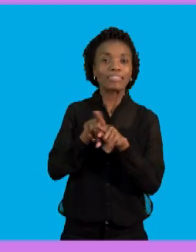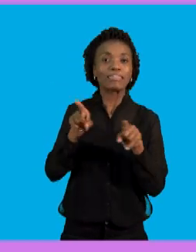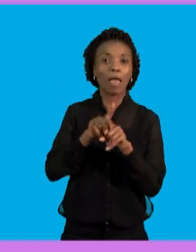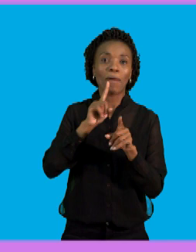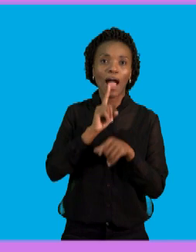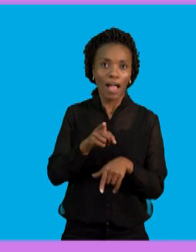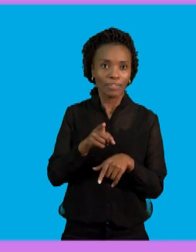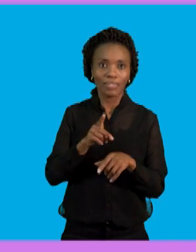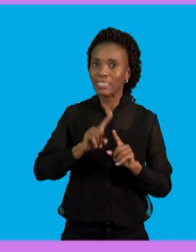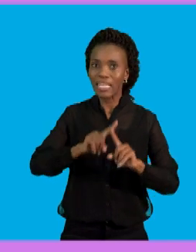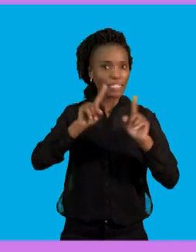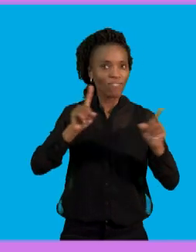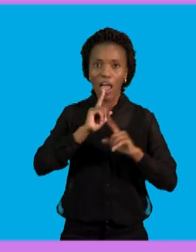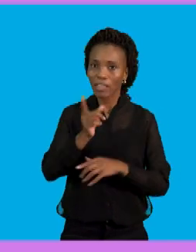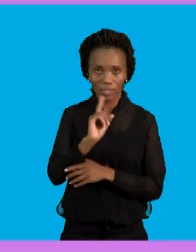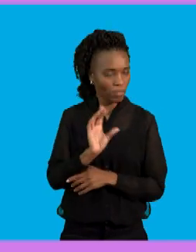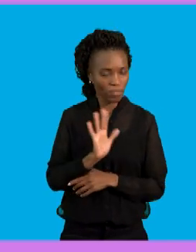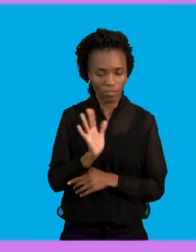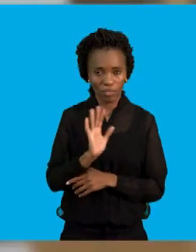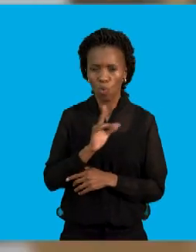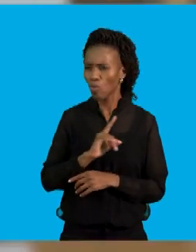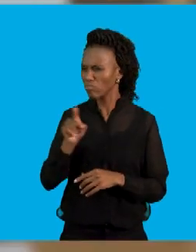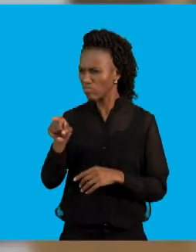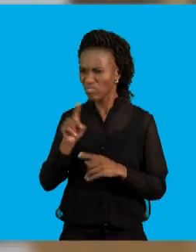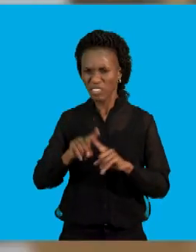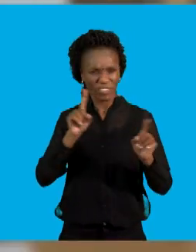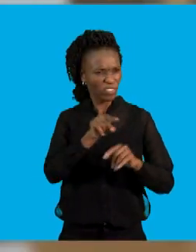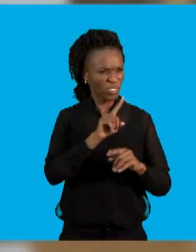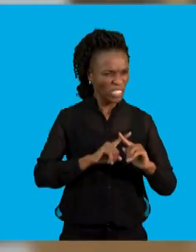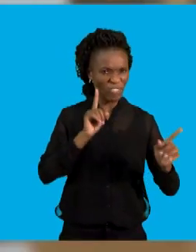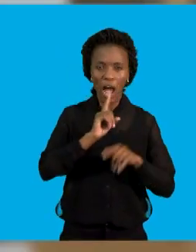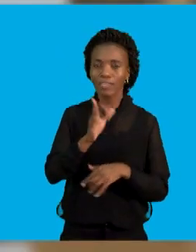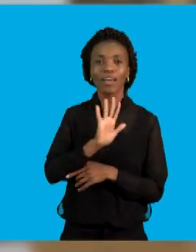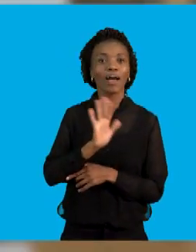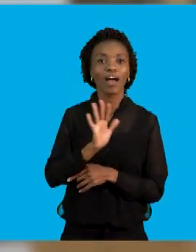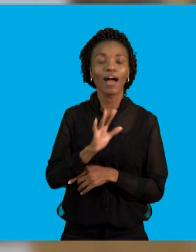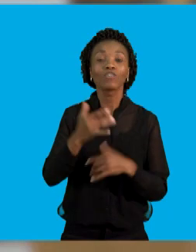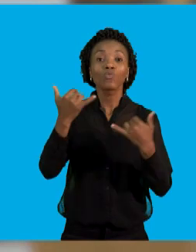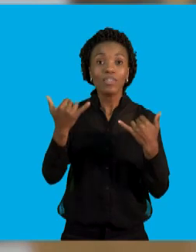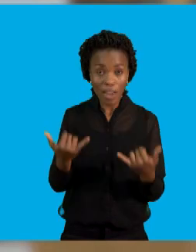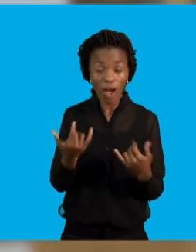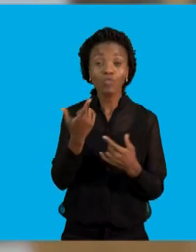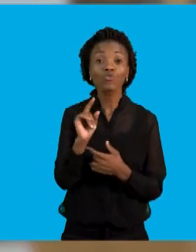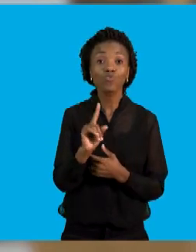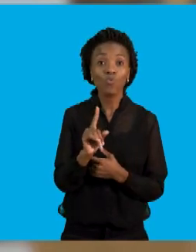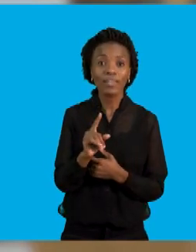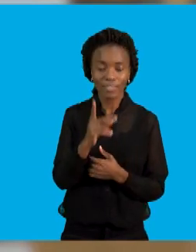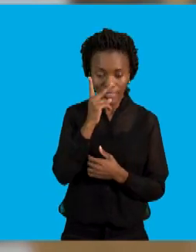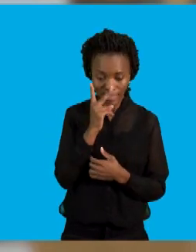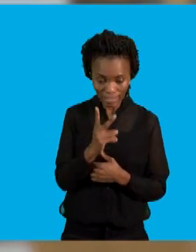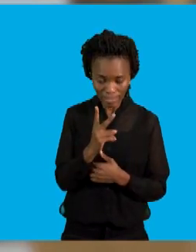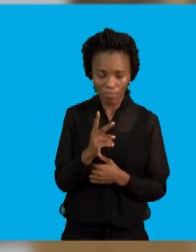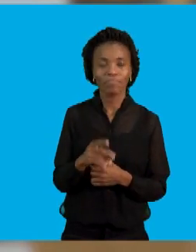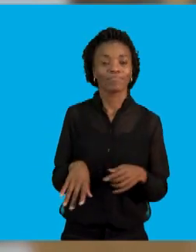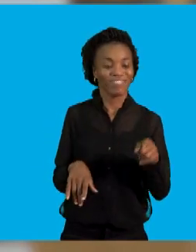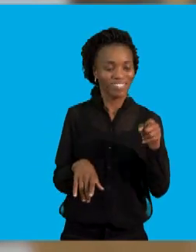in class, we can all get the same answers, not different answers or far apart from others. So now when you